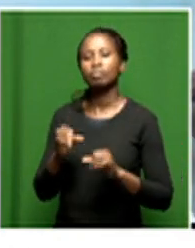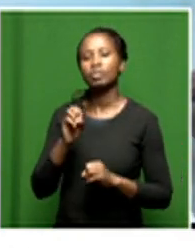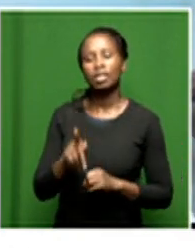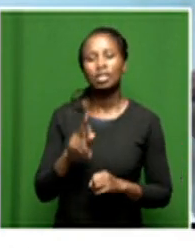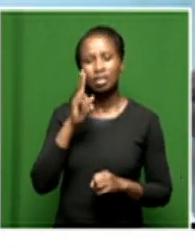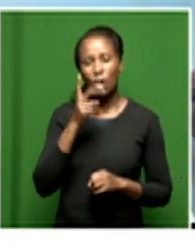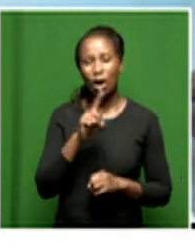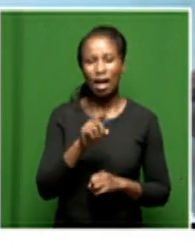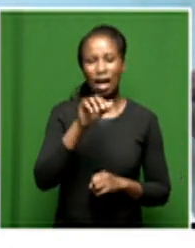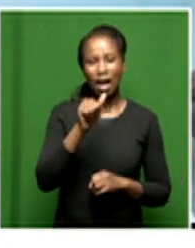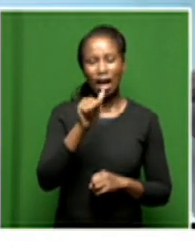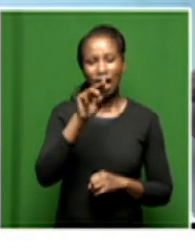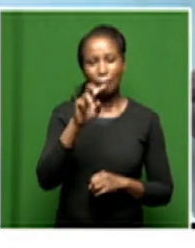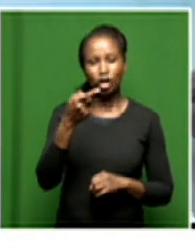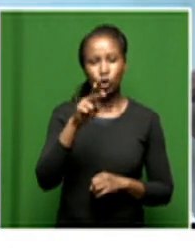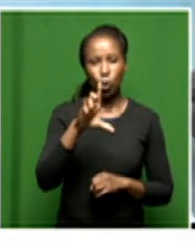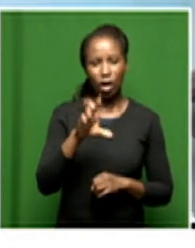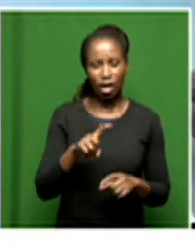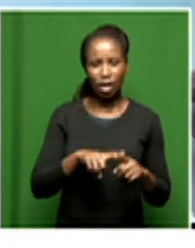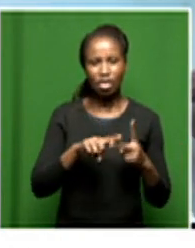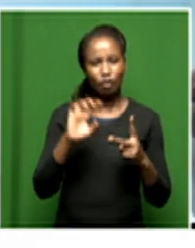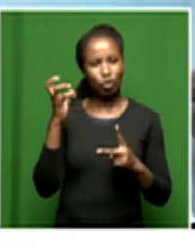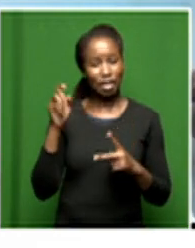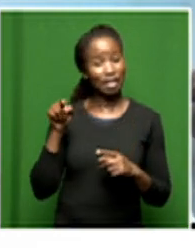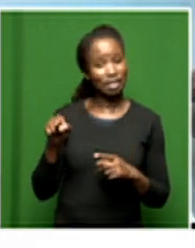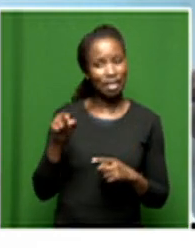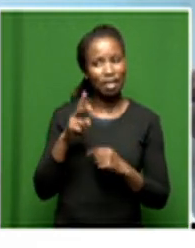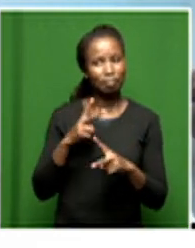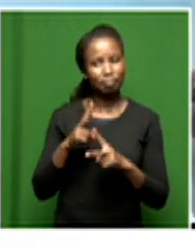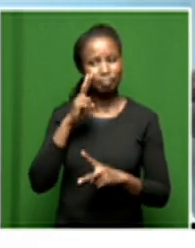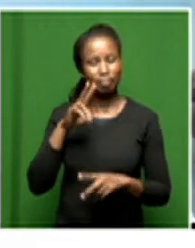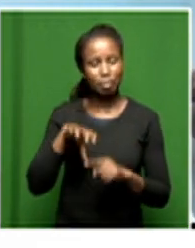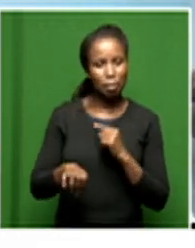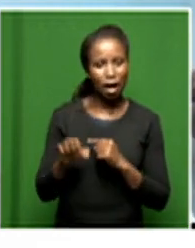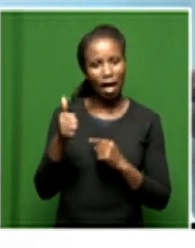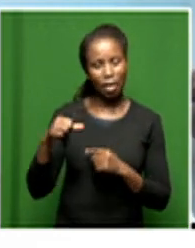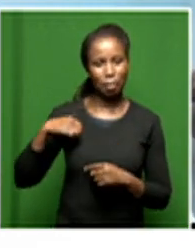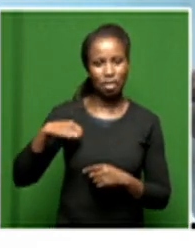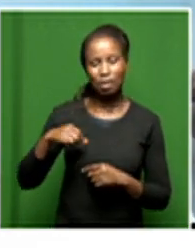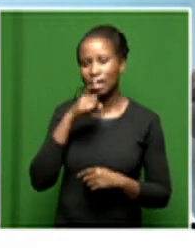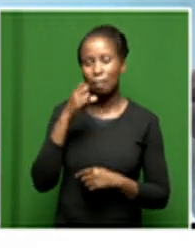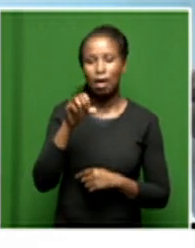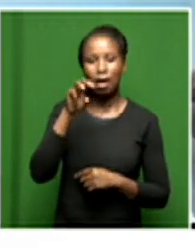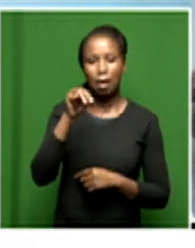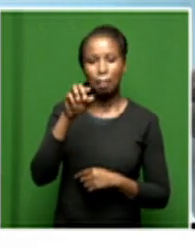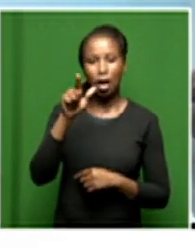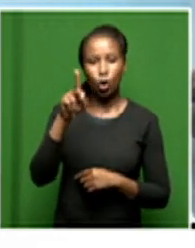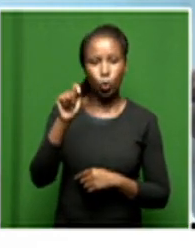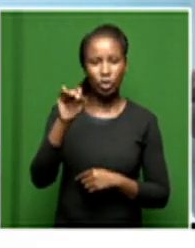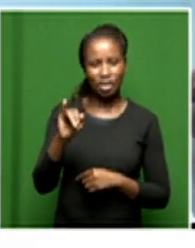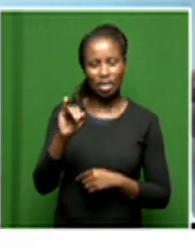also go to the Free State, and you look at the ANC, another troubled municipality in Maluti Apofung,